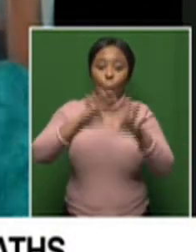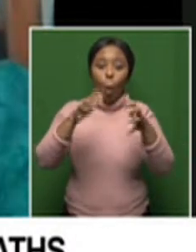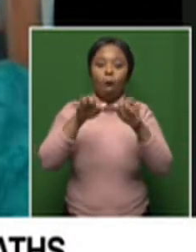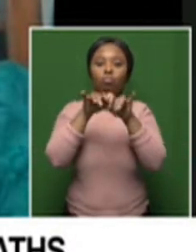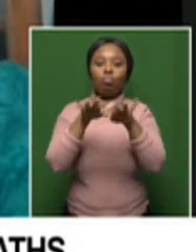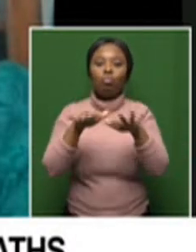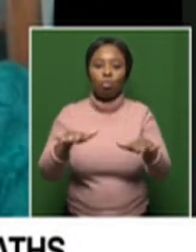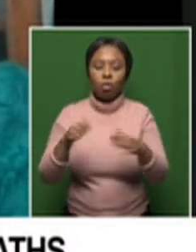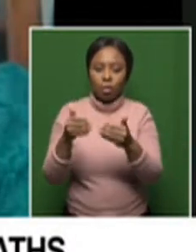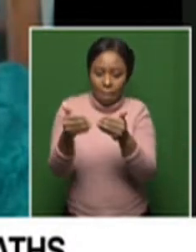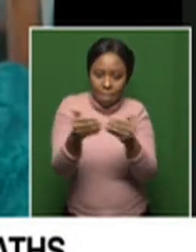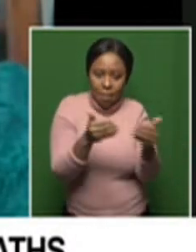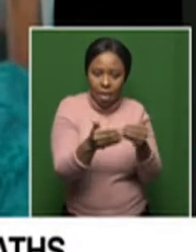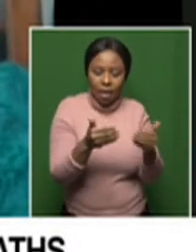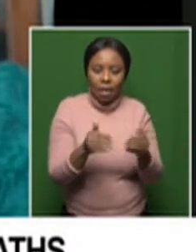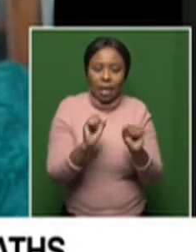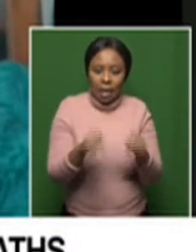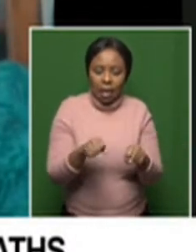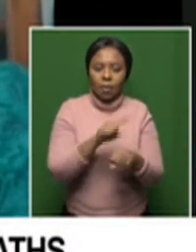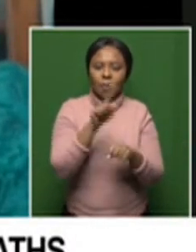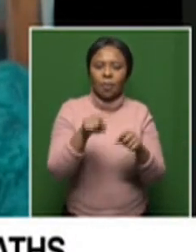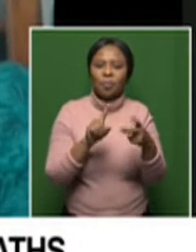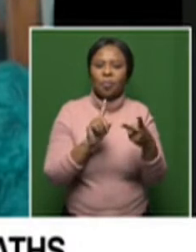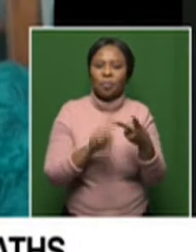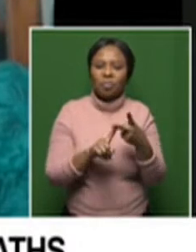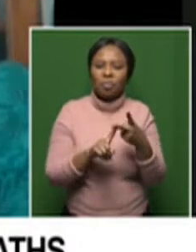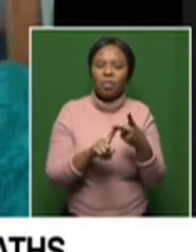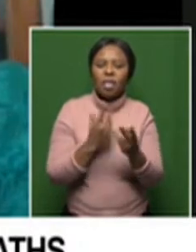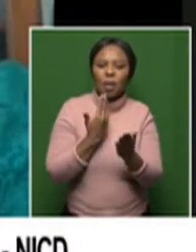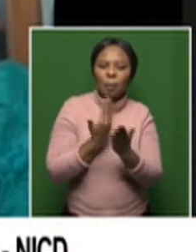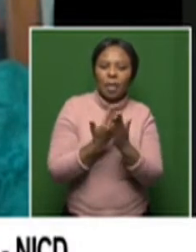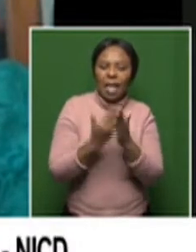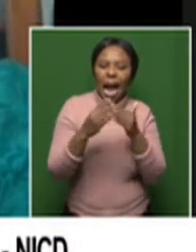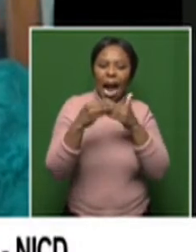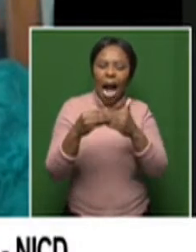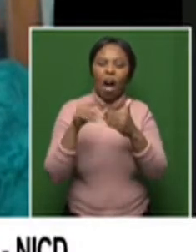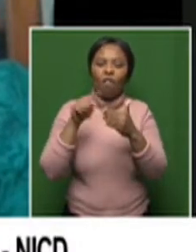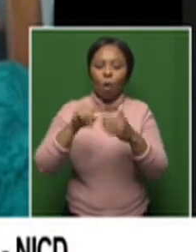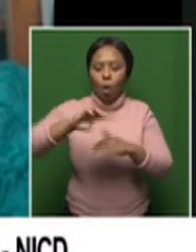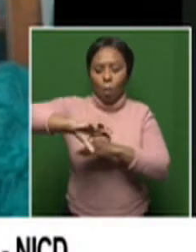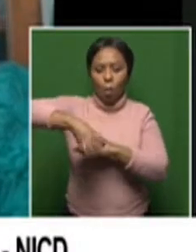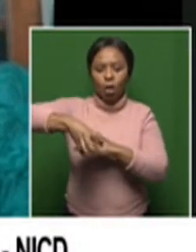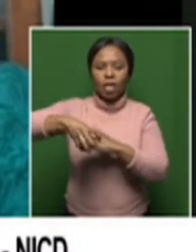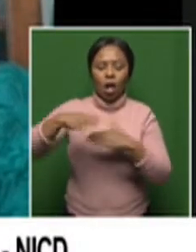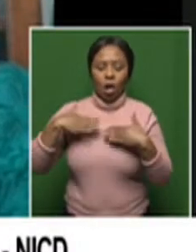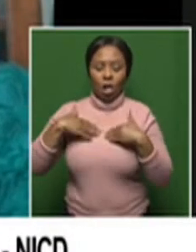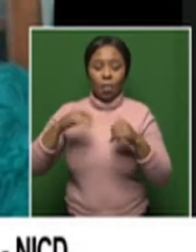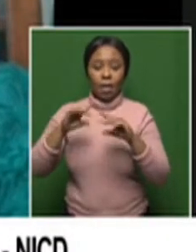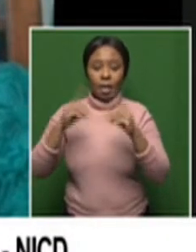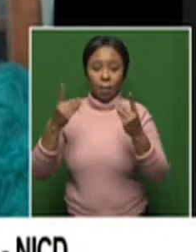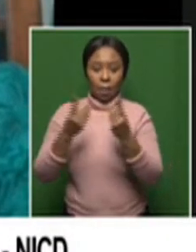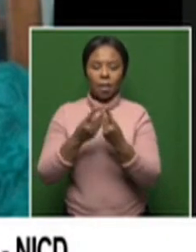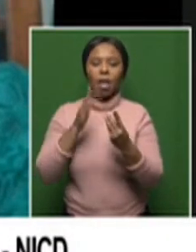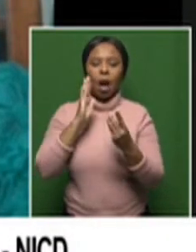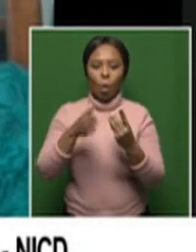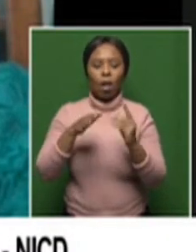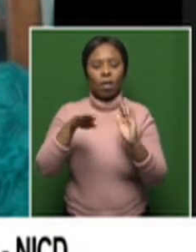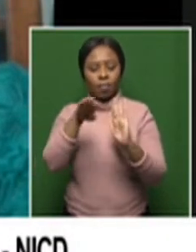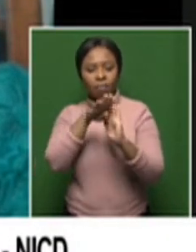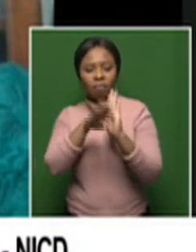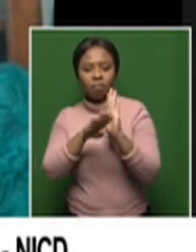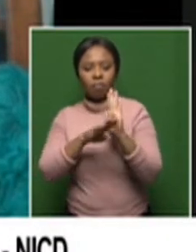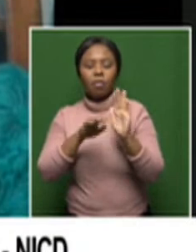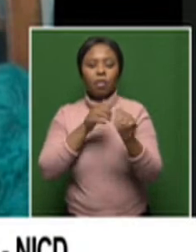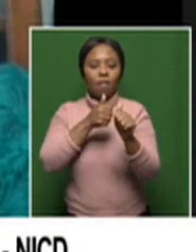also the development of a practical guide for the provincial health departments, outlining the steps that should be followed on how